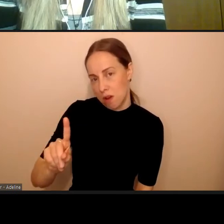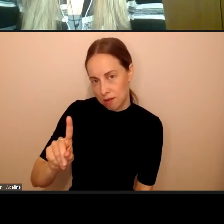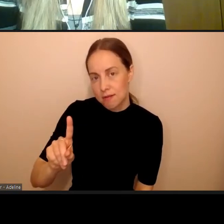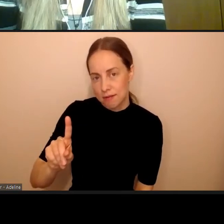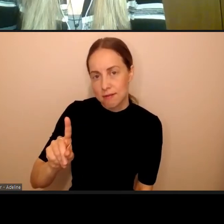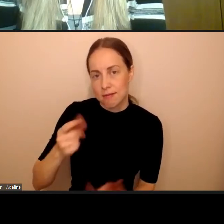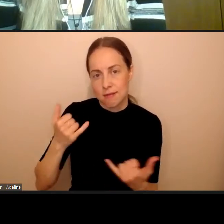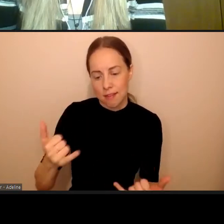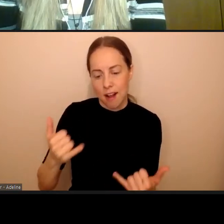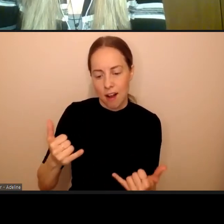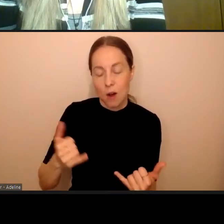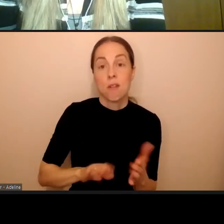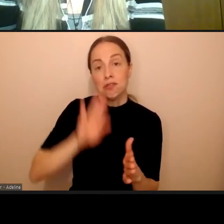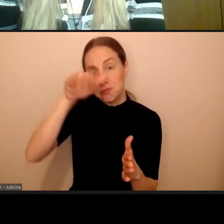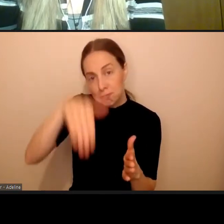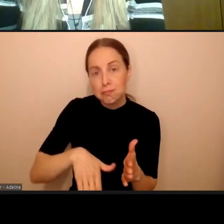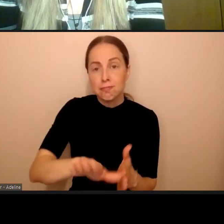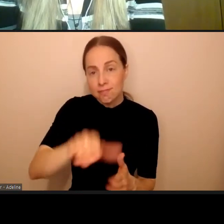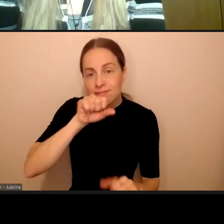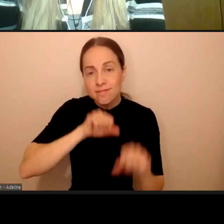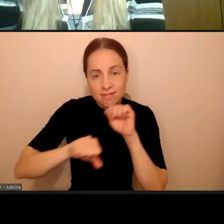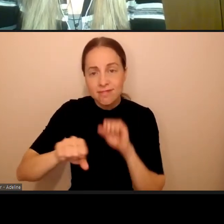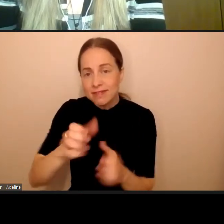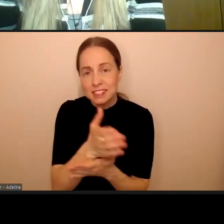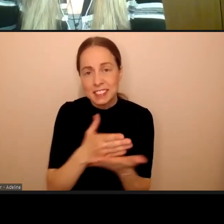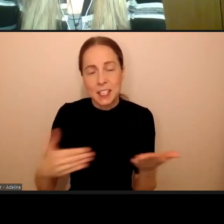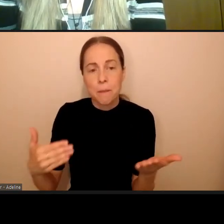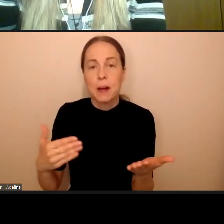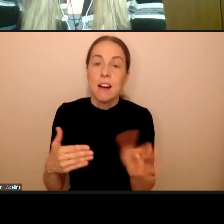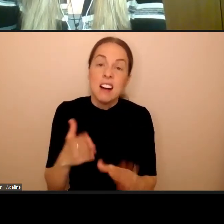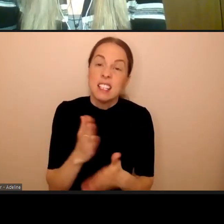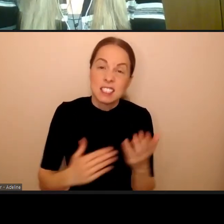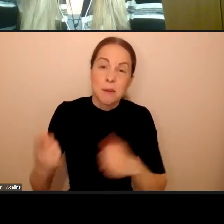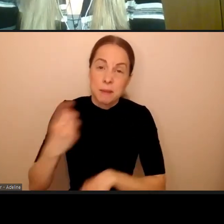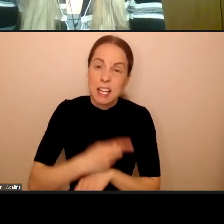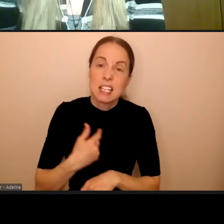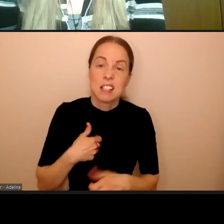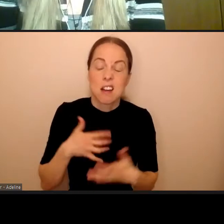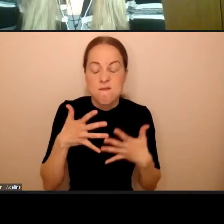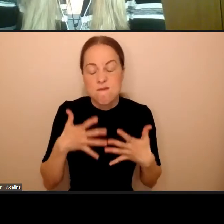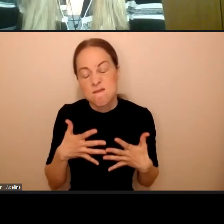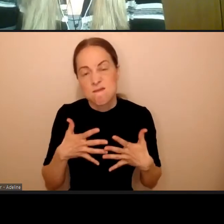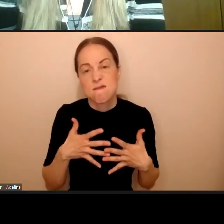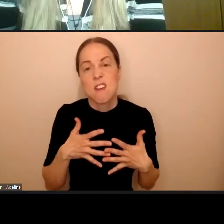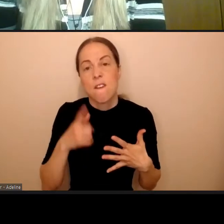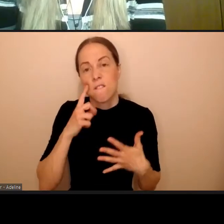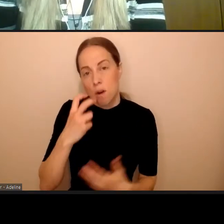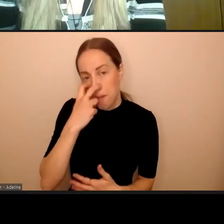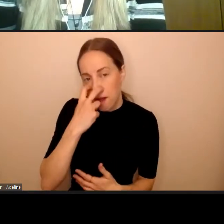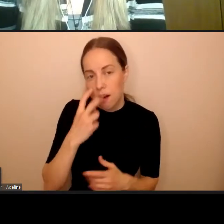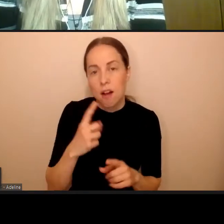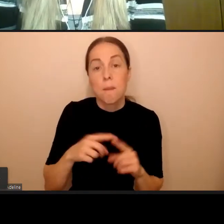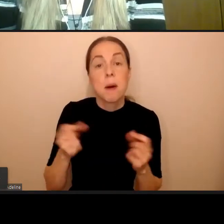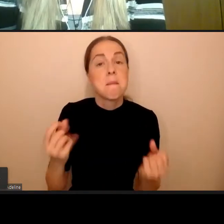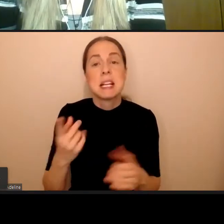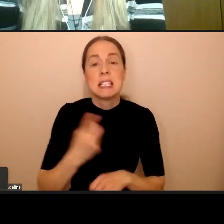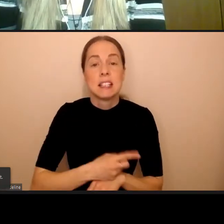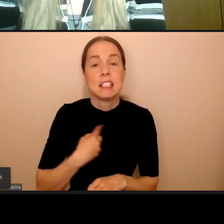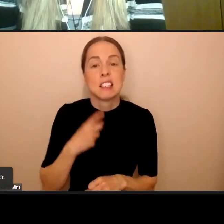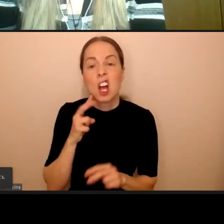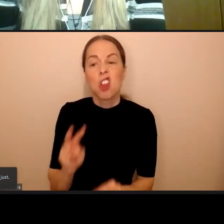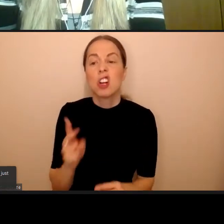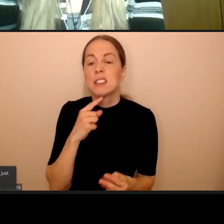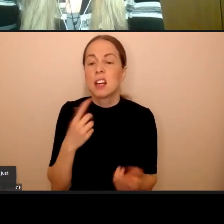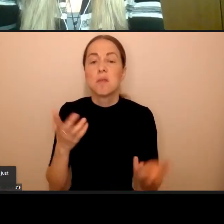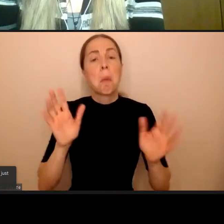downs. And I must tell you that there are days that I can get pretty bummed out for the blindness, but there's a lot of days that I look and say, well, it's just